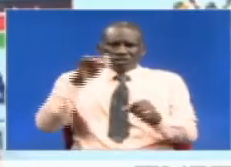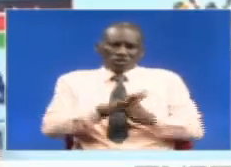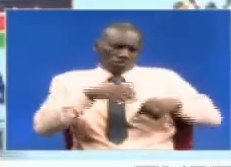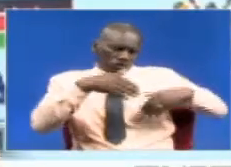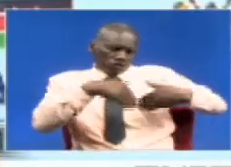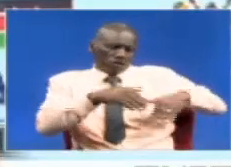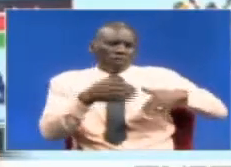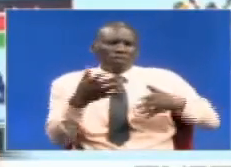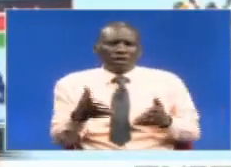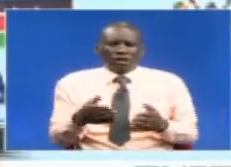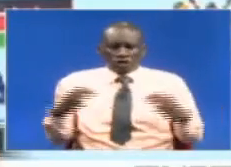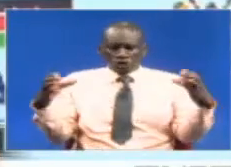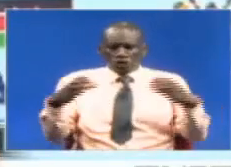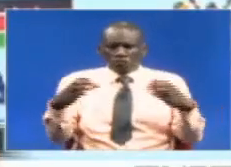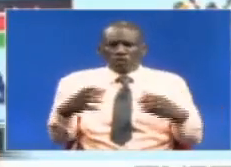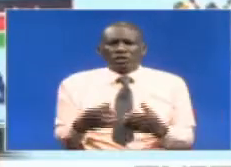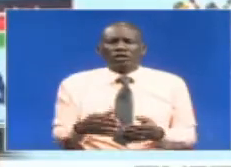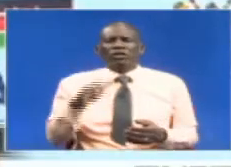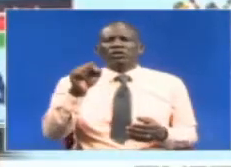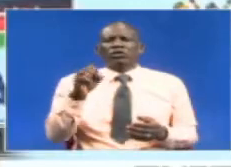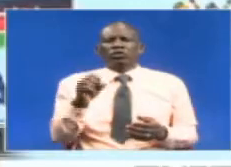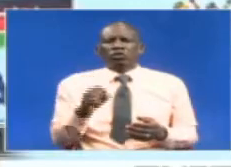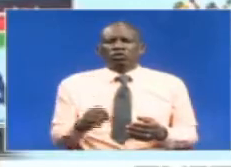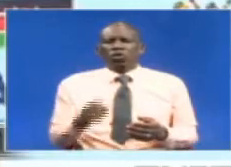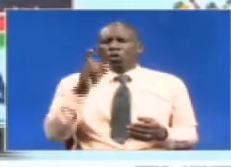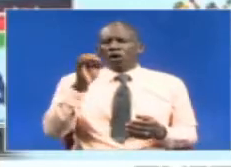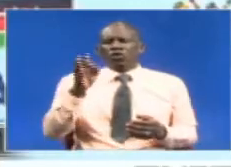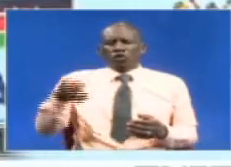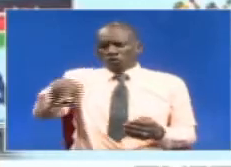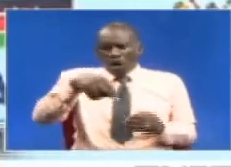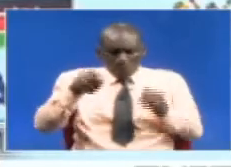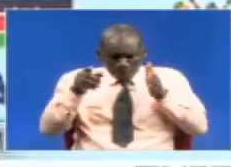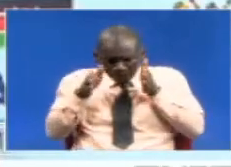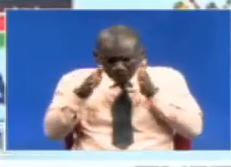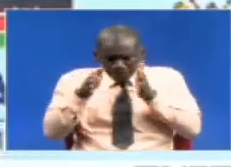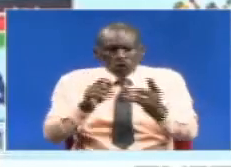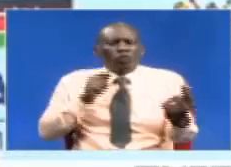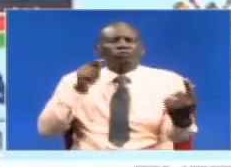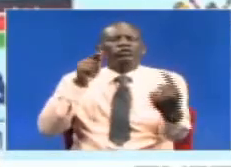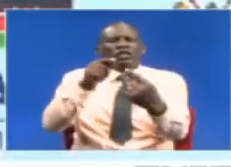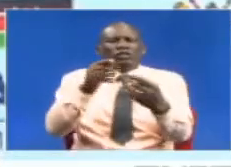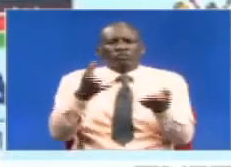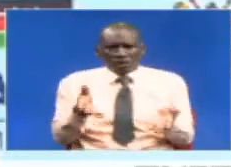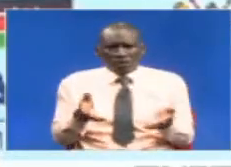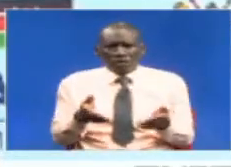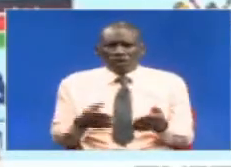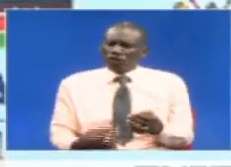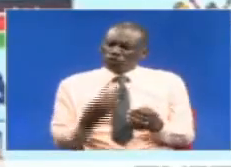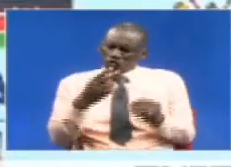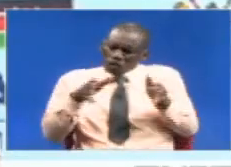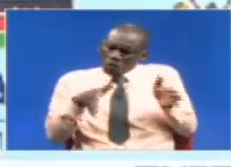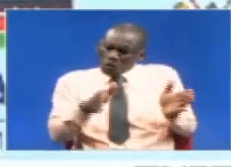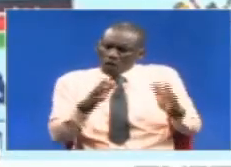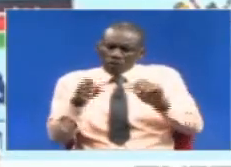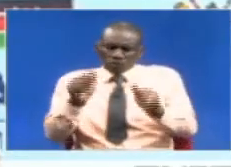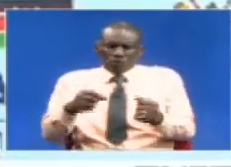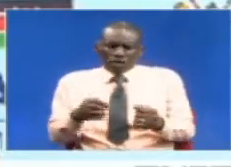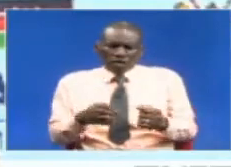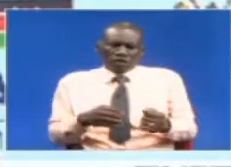in the community. So one of our main objectives was to see how can we